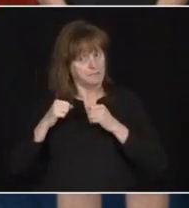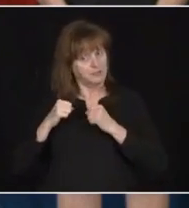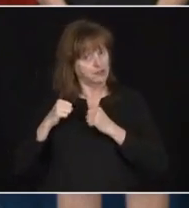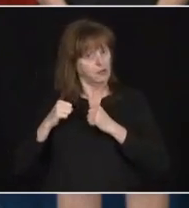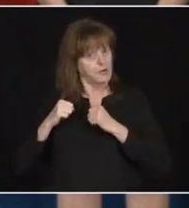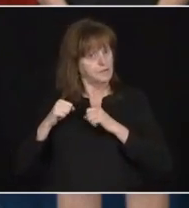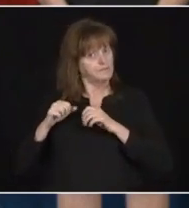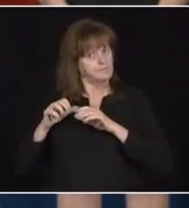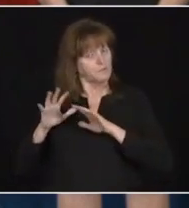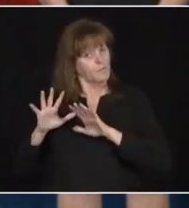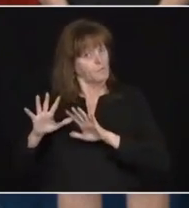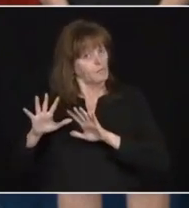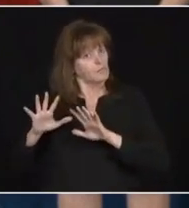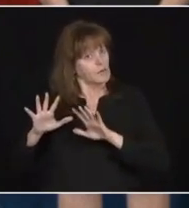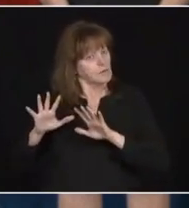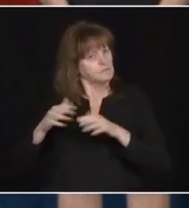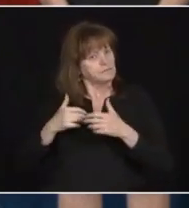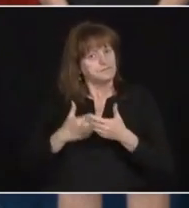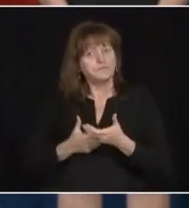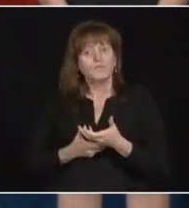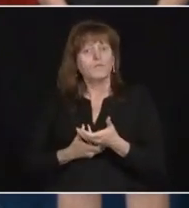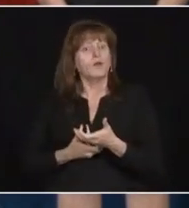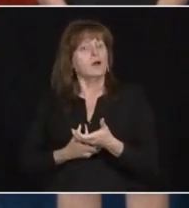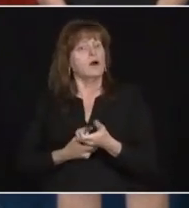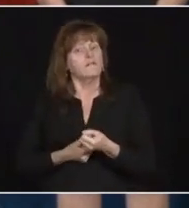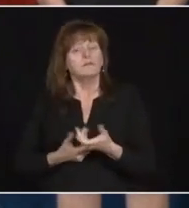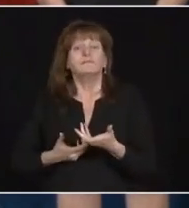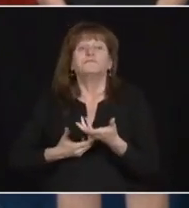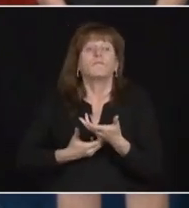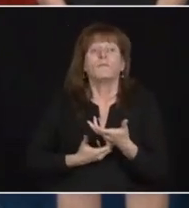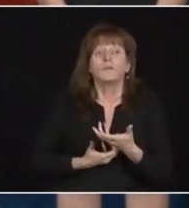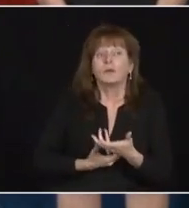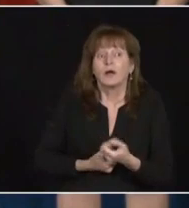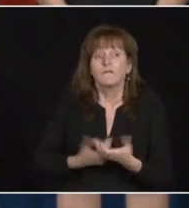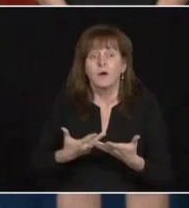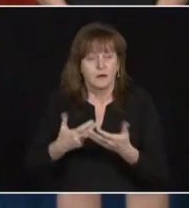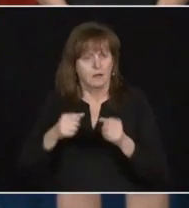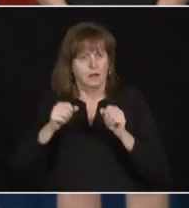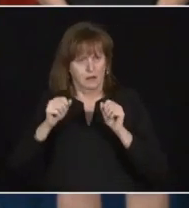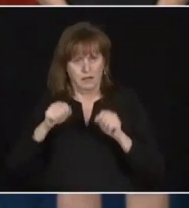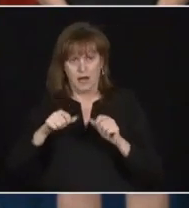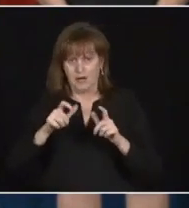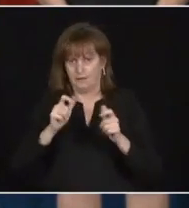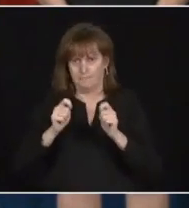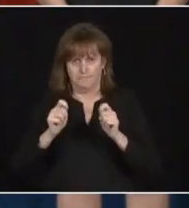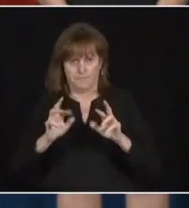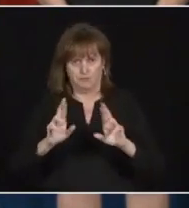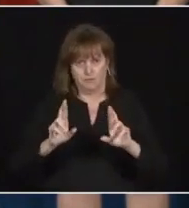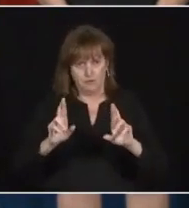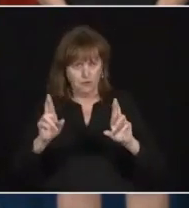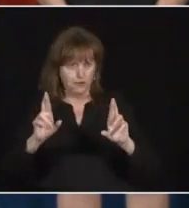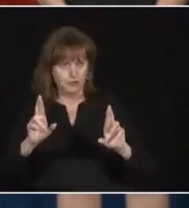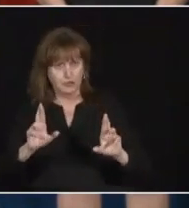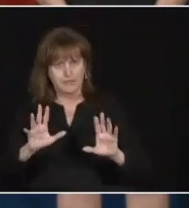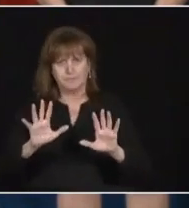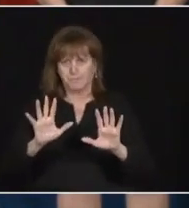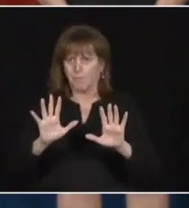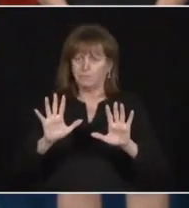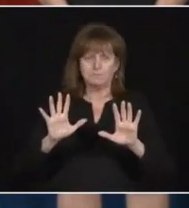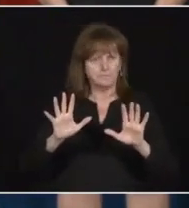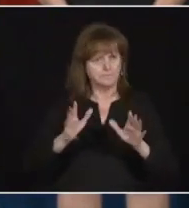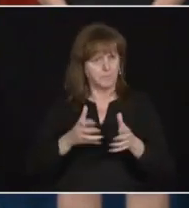It gives us the confidence that we can adapt. It gives us the confidence that we can reopen more places